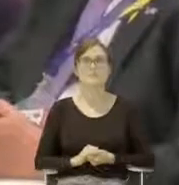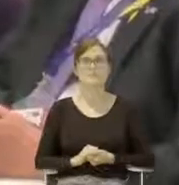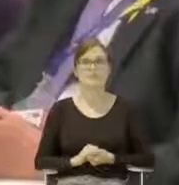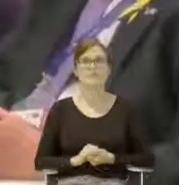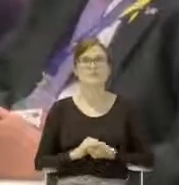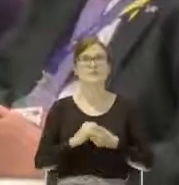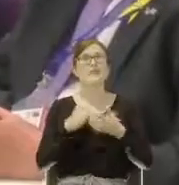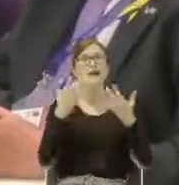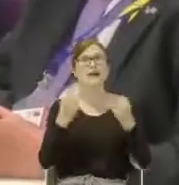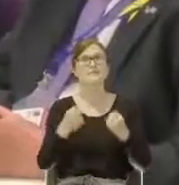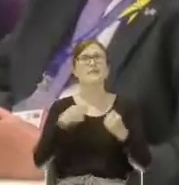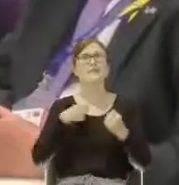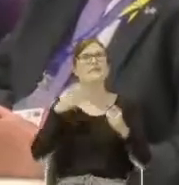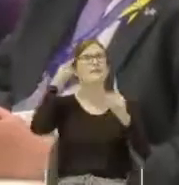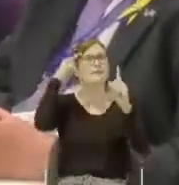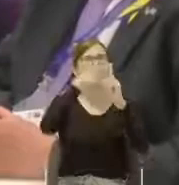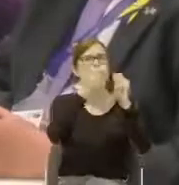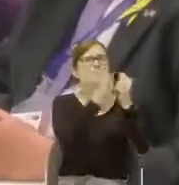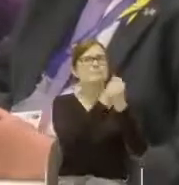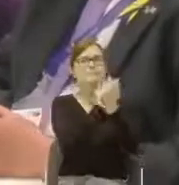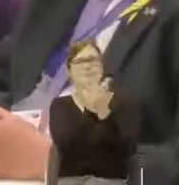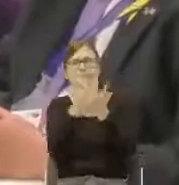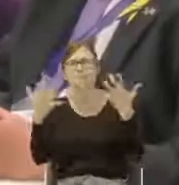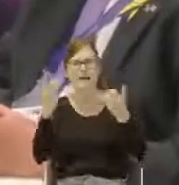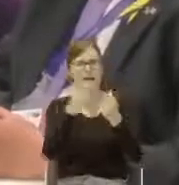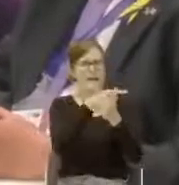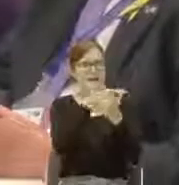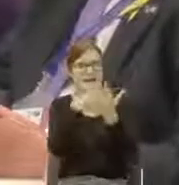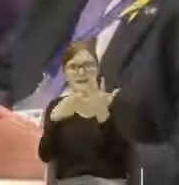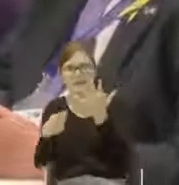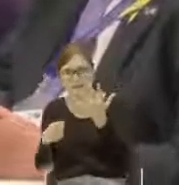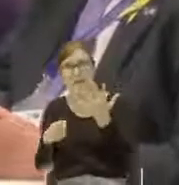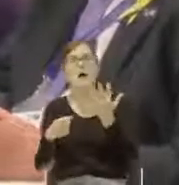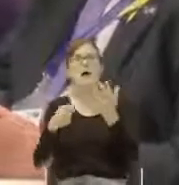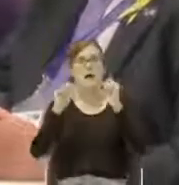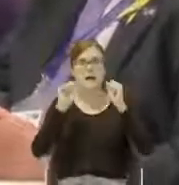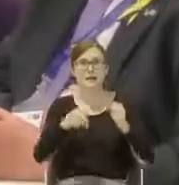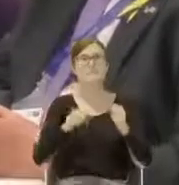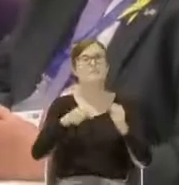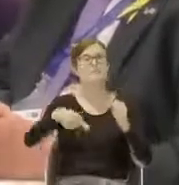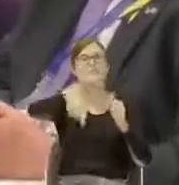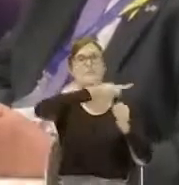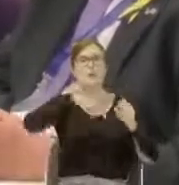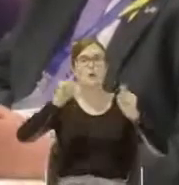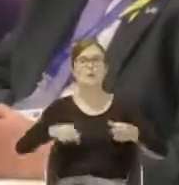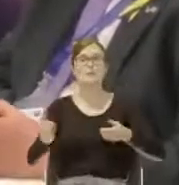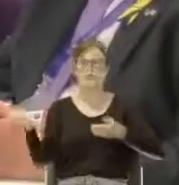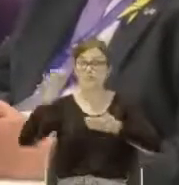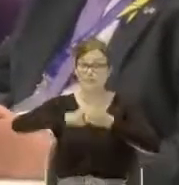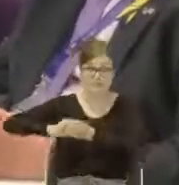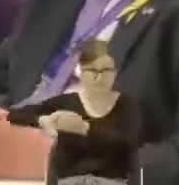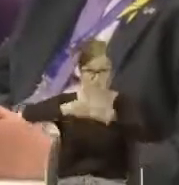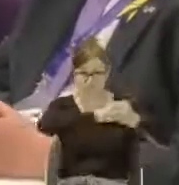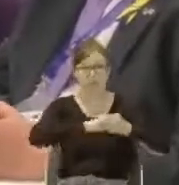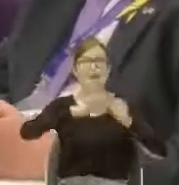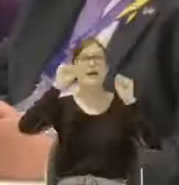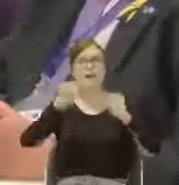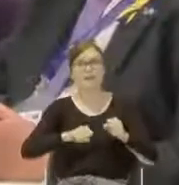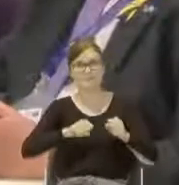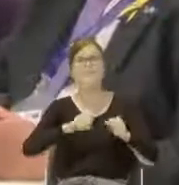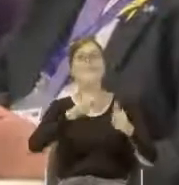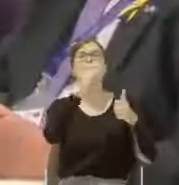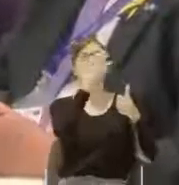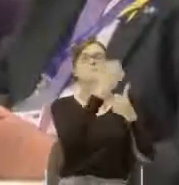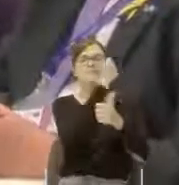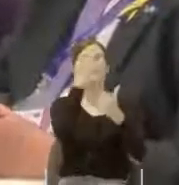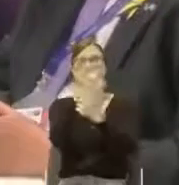easy to formulate the Local 20 Coalition. This was launched in April this year. The